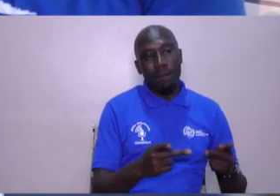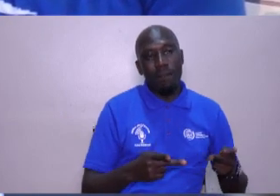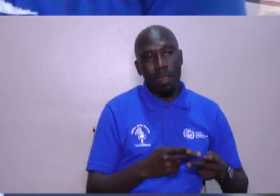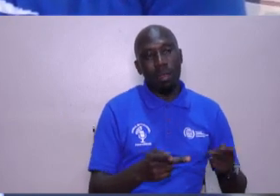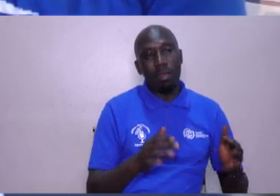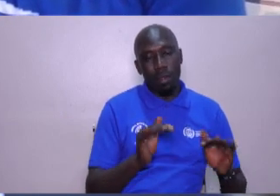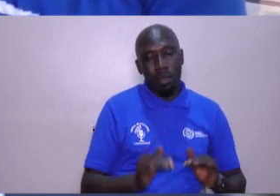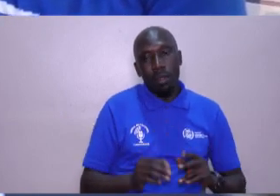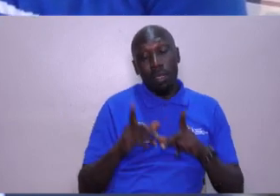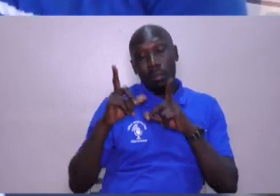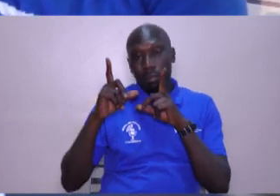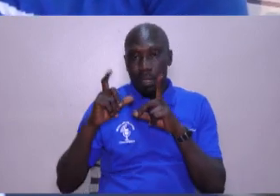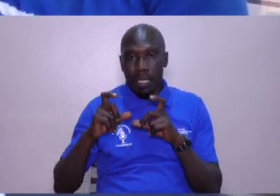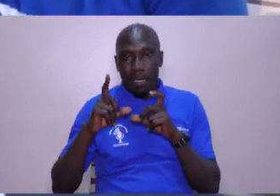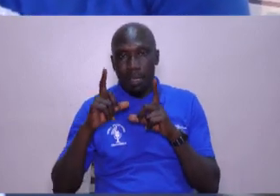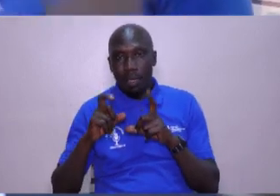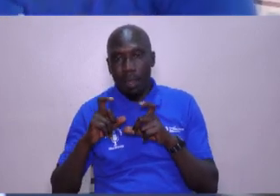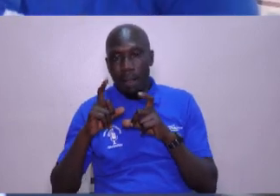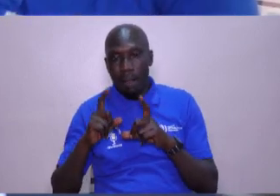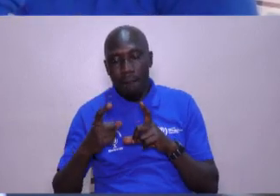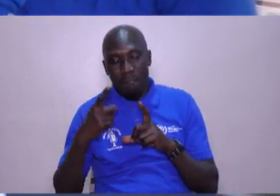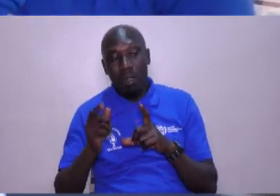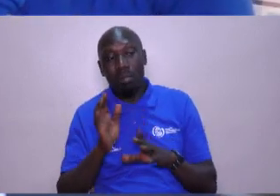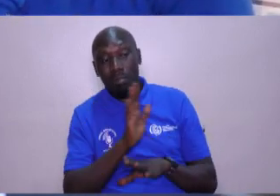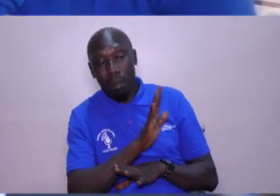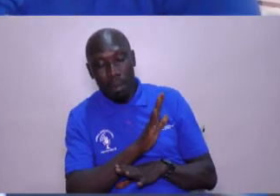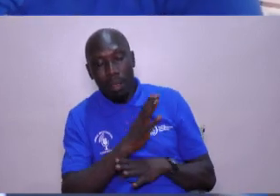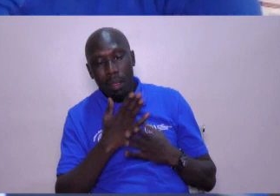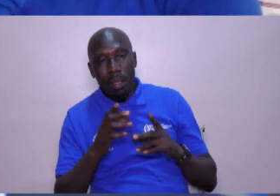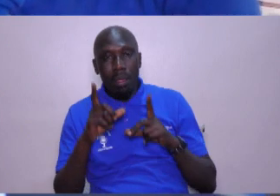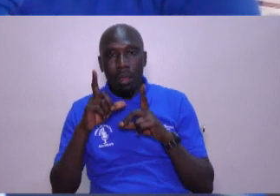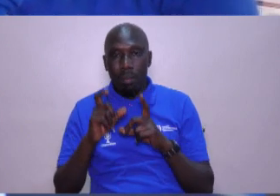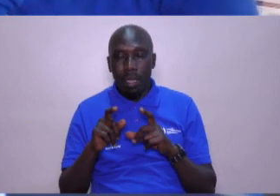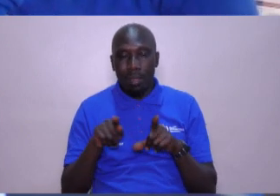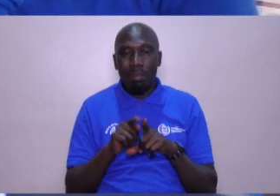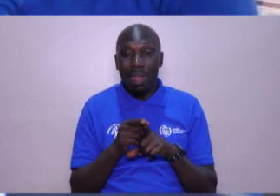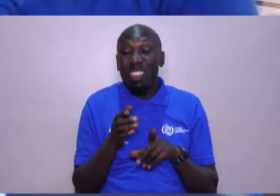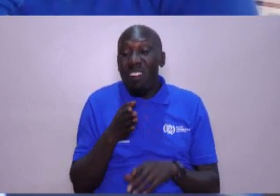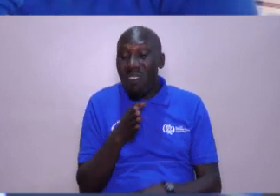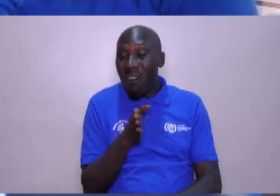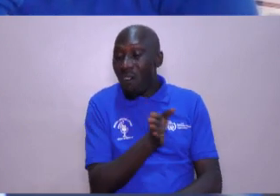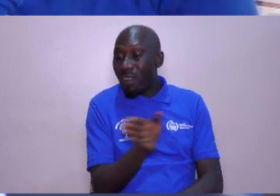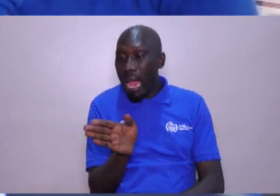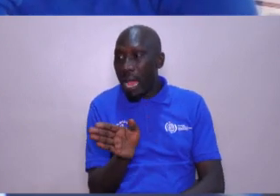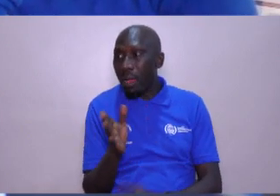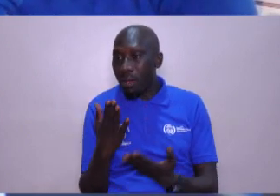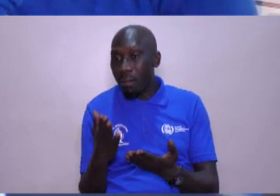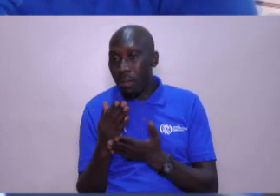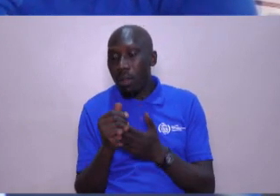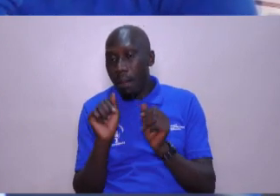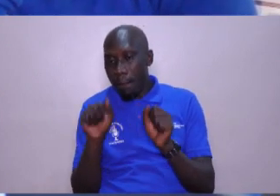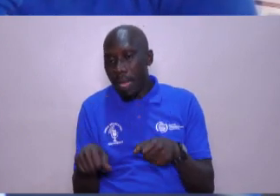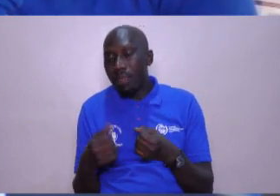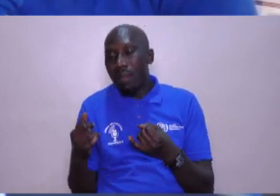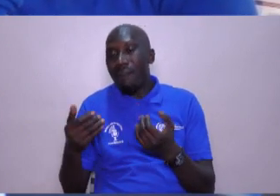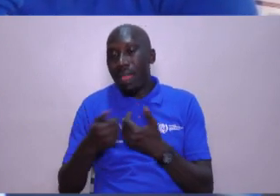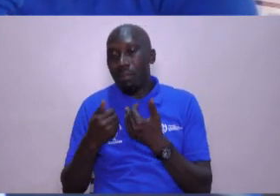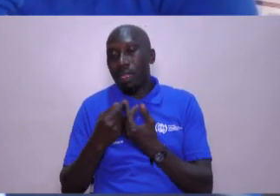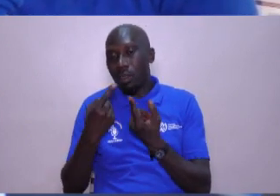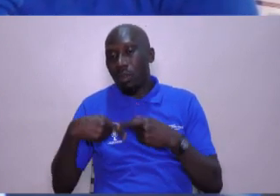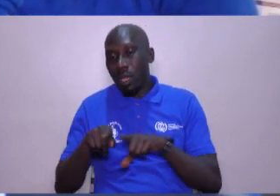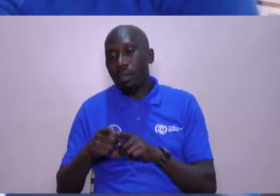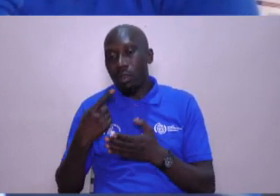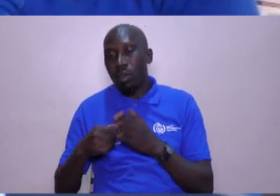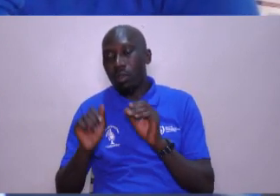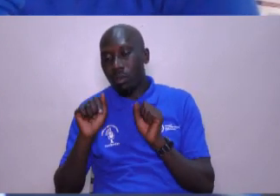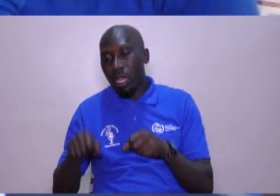So the picture, for him, the picture is at the corner because he has to tell us what we have to do